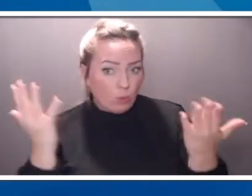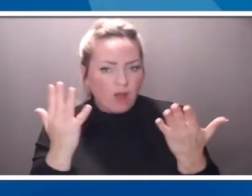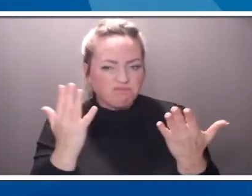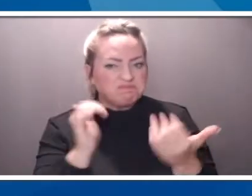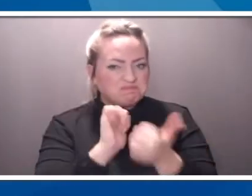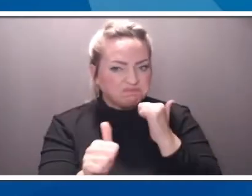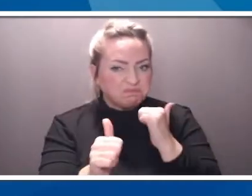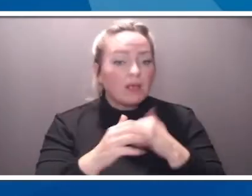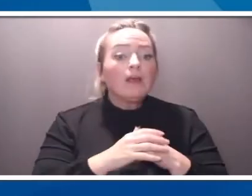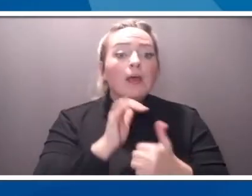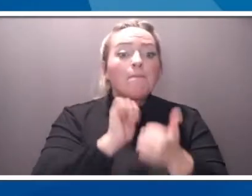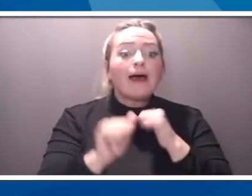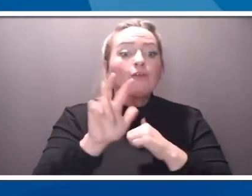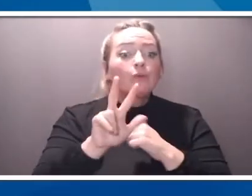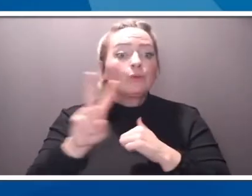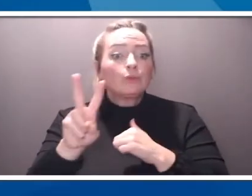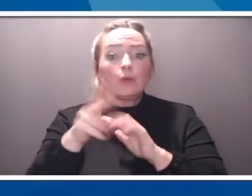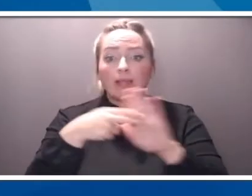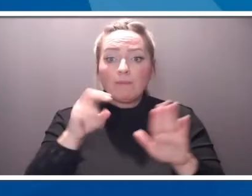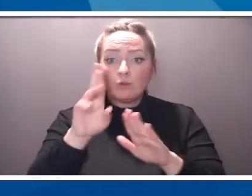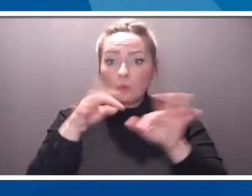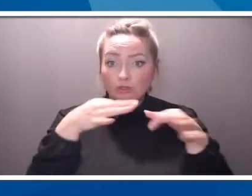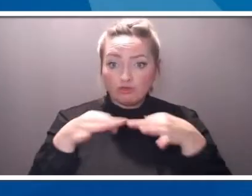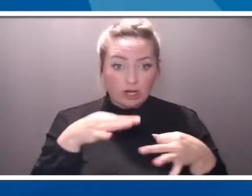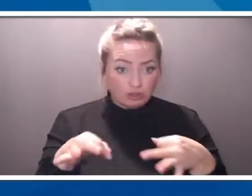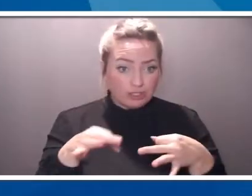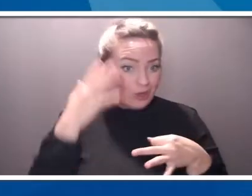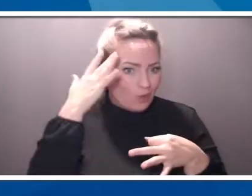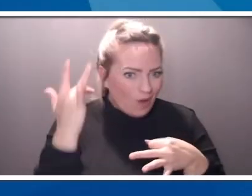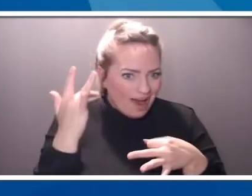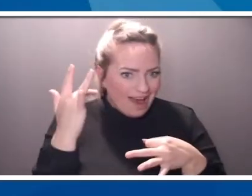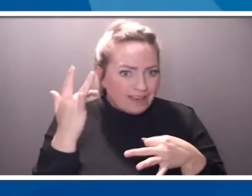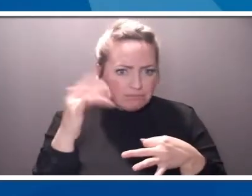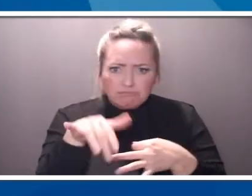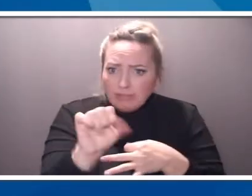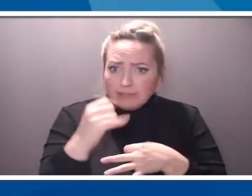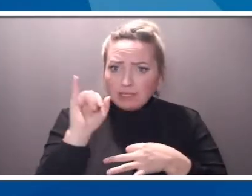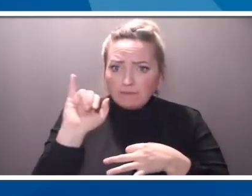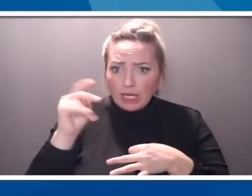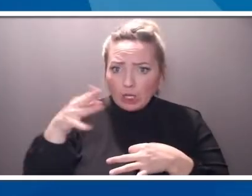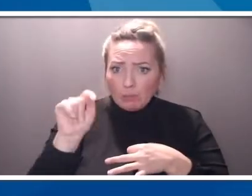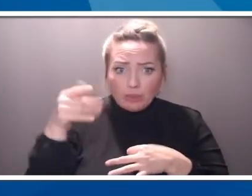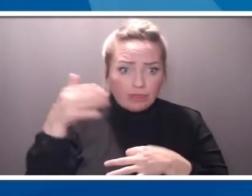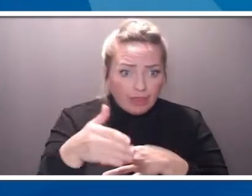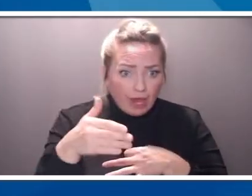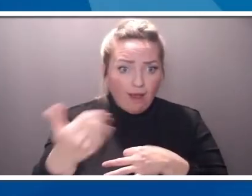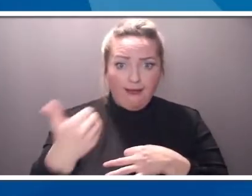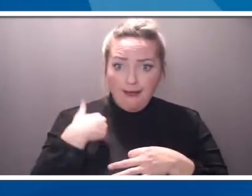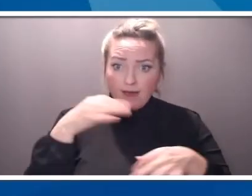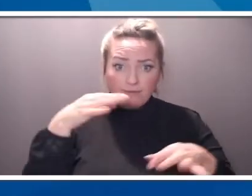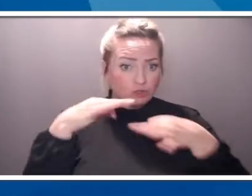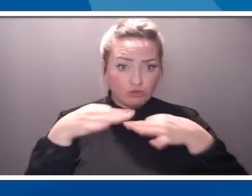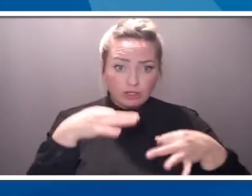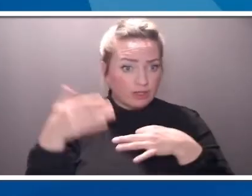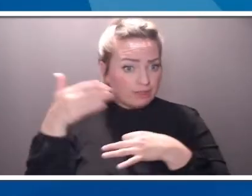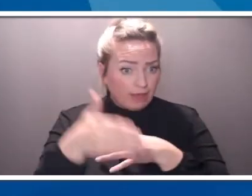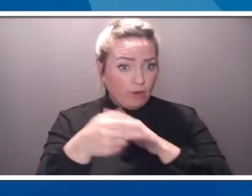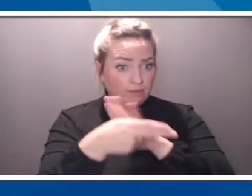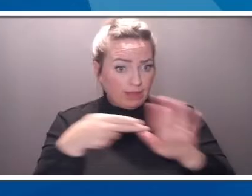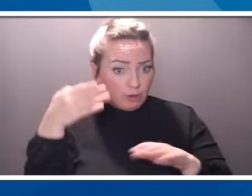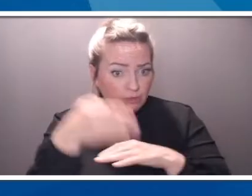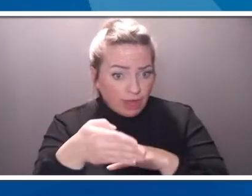and what's expected. It passes 332 labels or instructions because, again, yes, I have an input there, and I